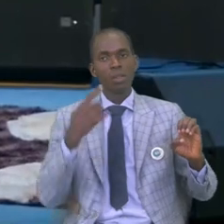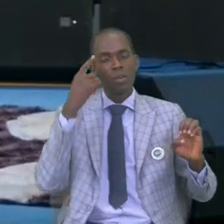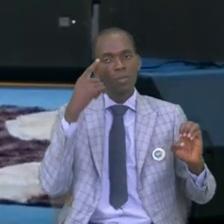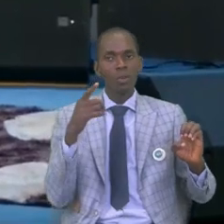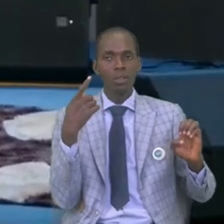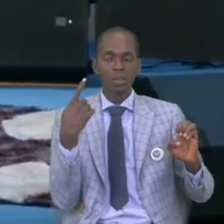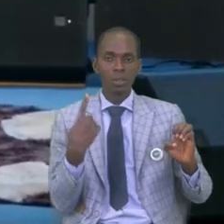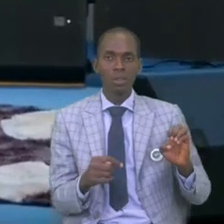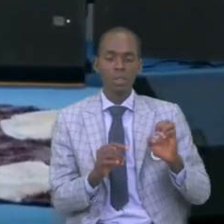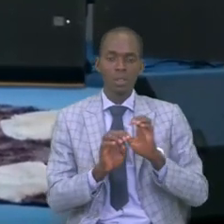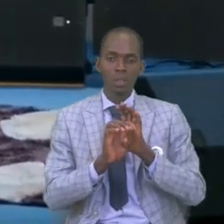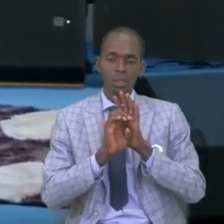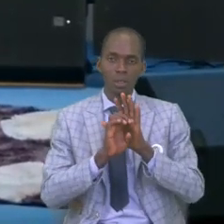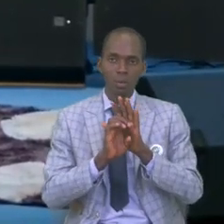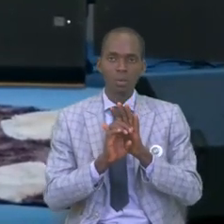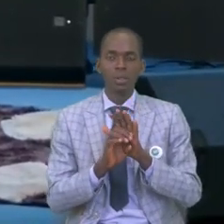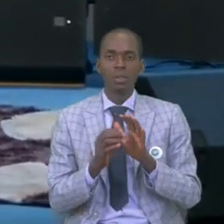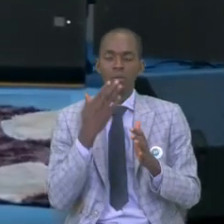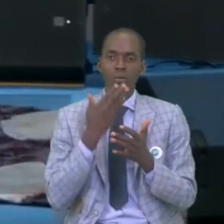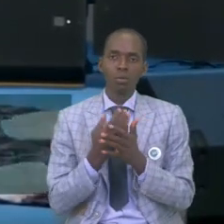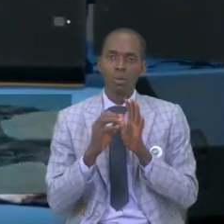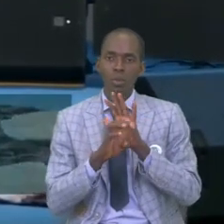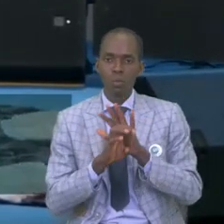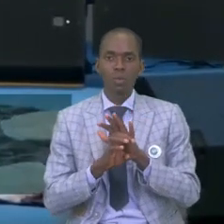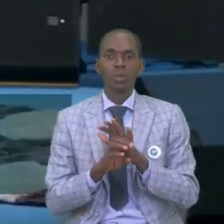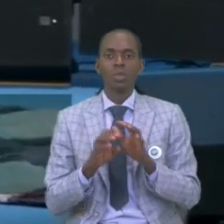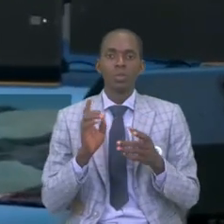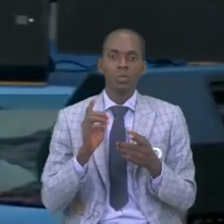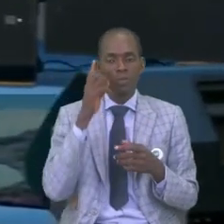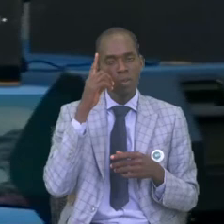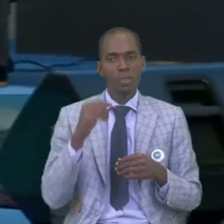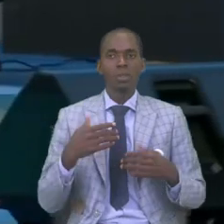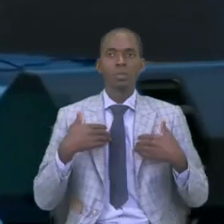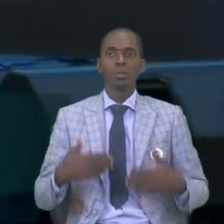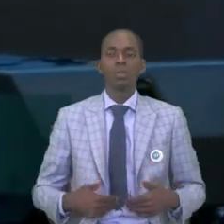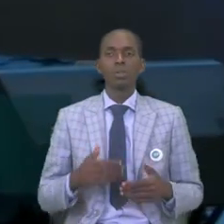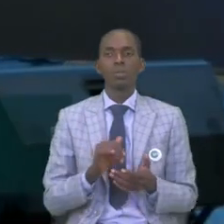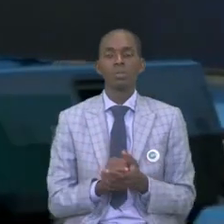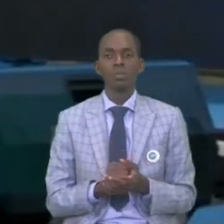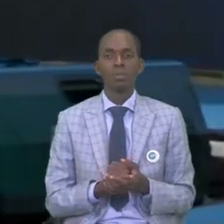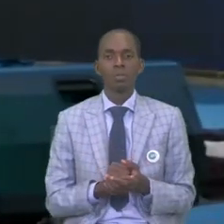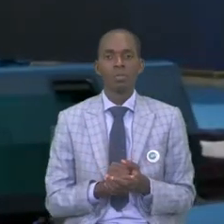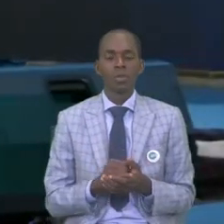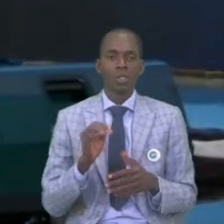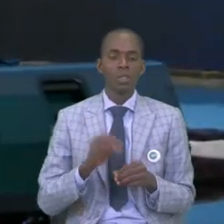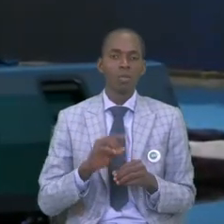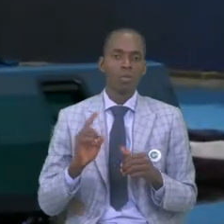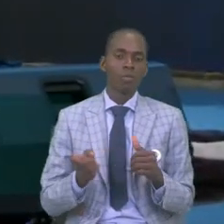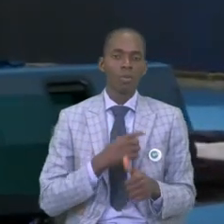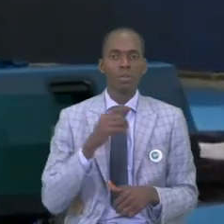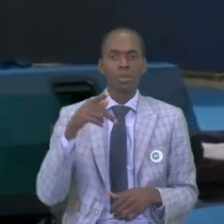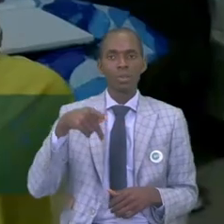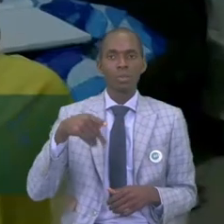exemplar to the body. Exemplar for the body. We're looking at 1 Peter chapter